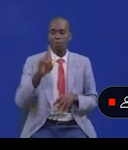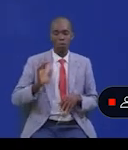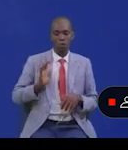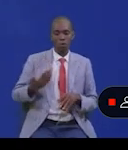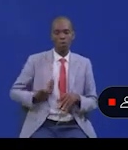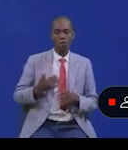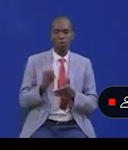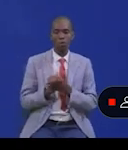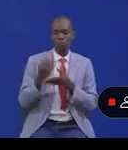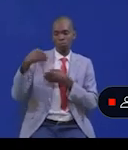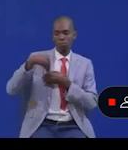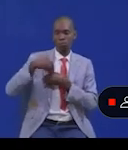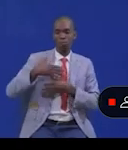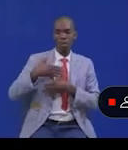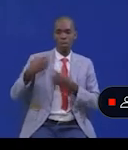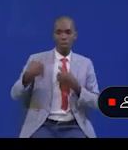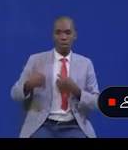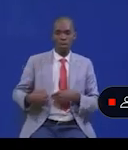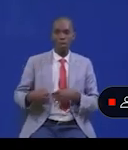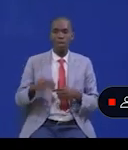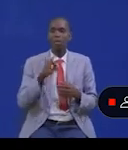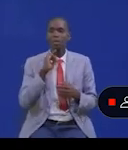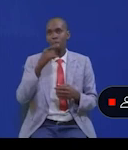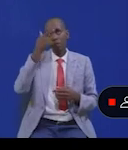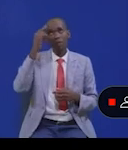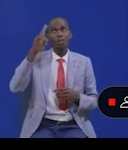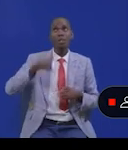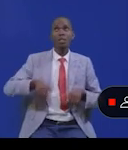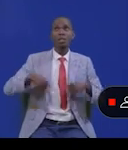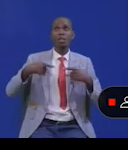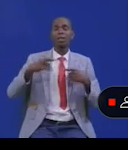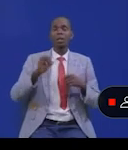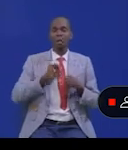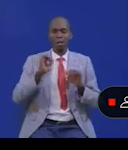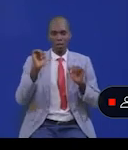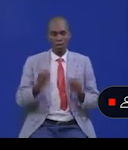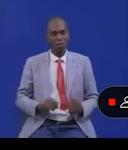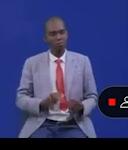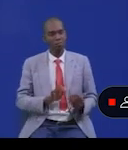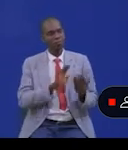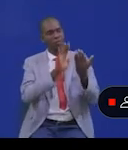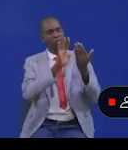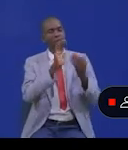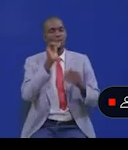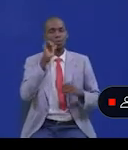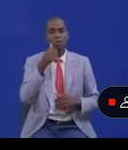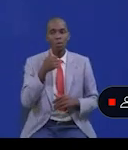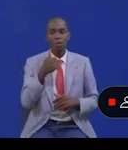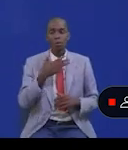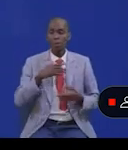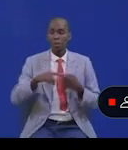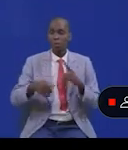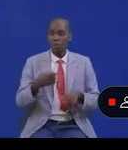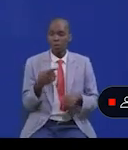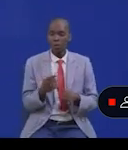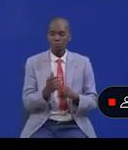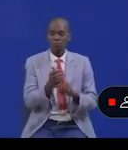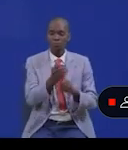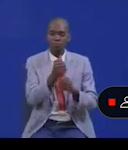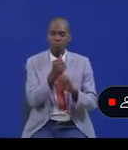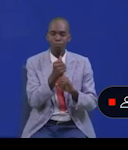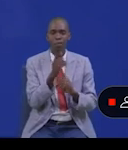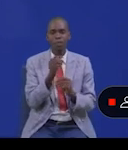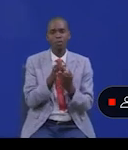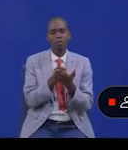my heart and my mind is, because he lives, I can face tomorrow. My friends, hold on to the truth and